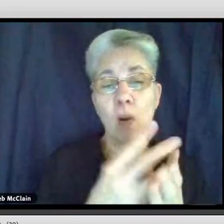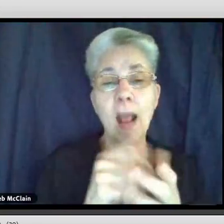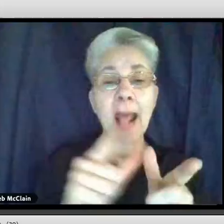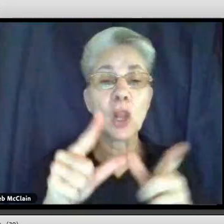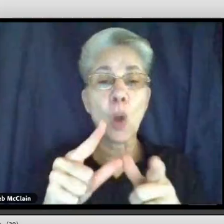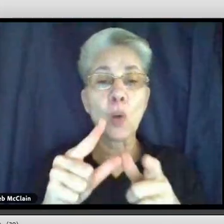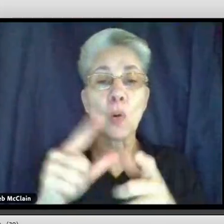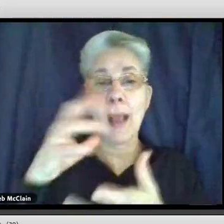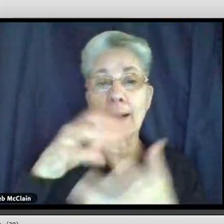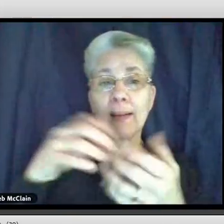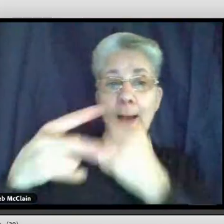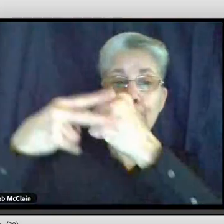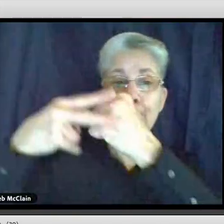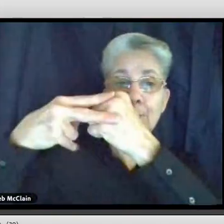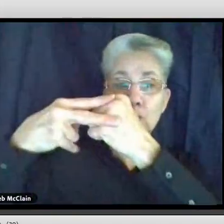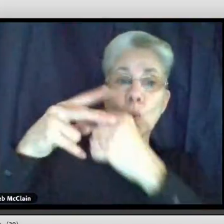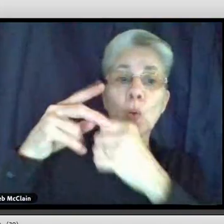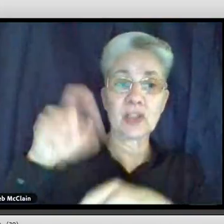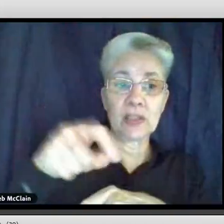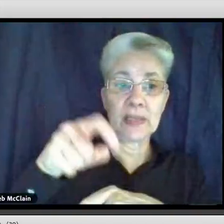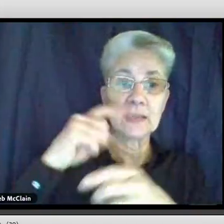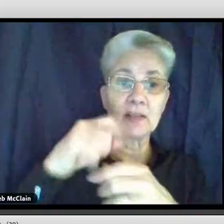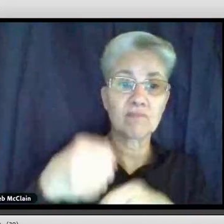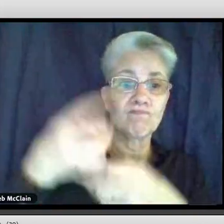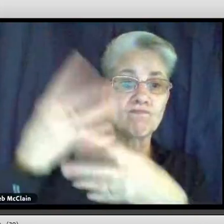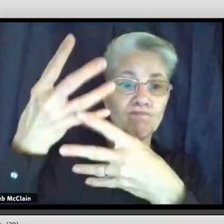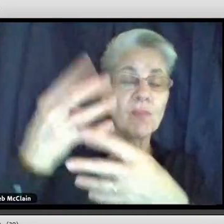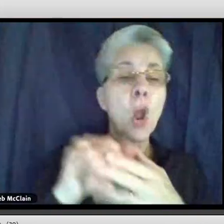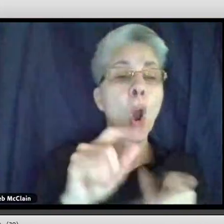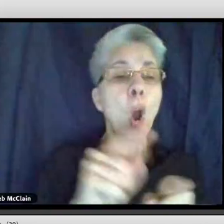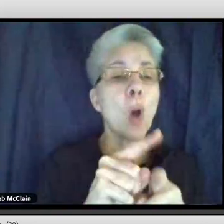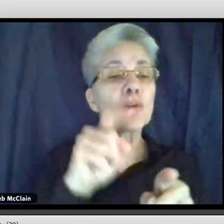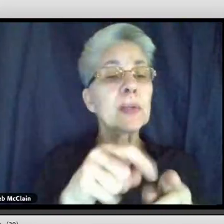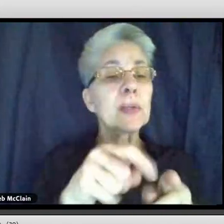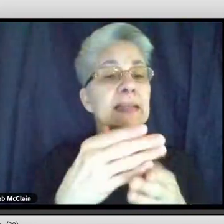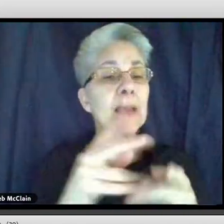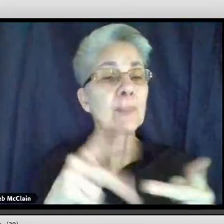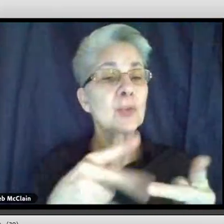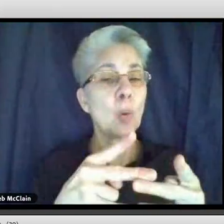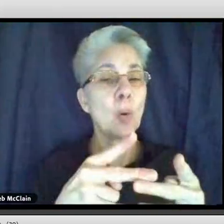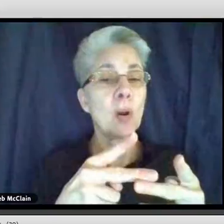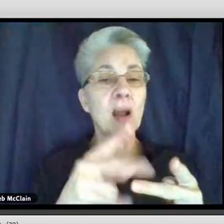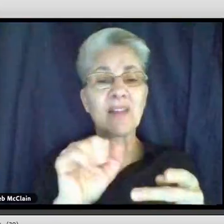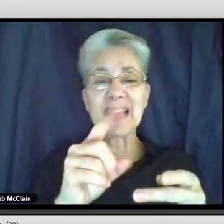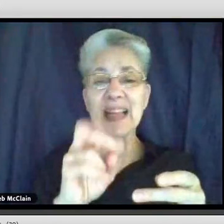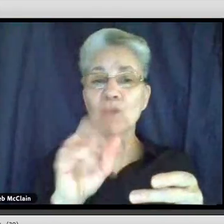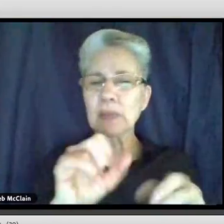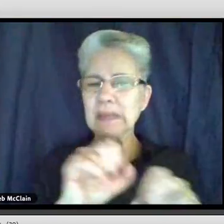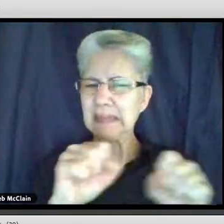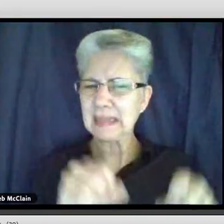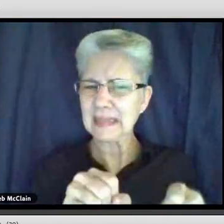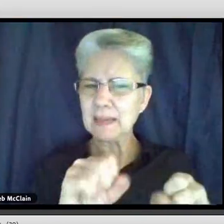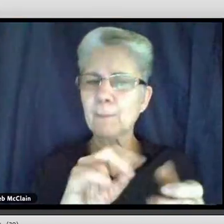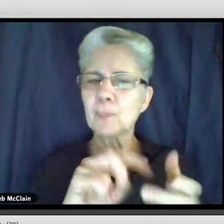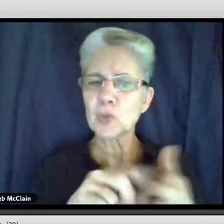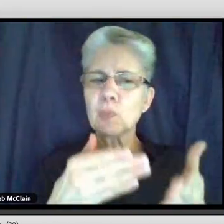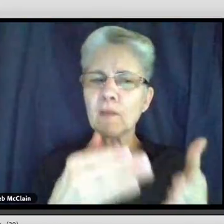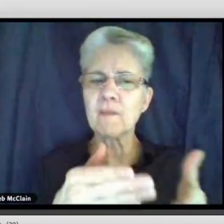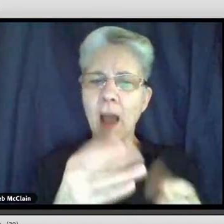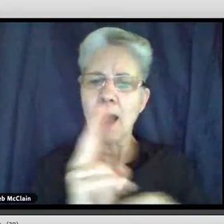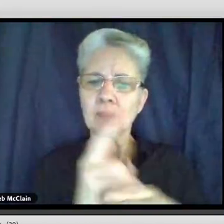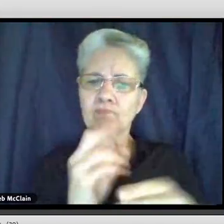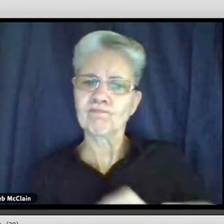cloud-based servers for digital storage needs. You will also need some sort of delivery system with which to provide